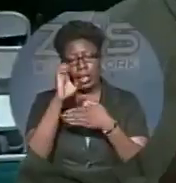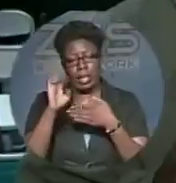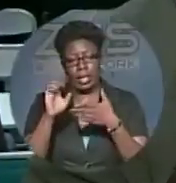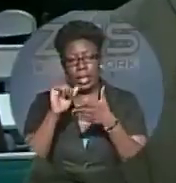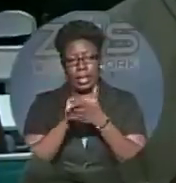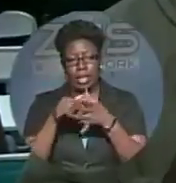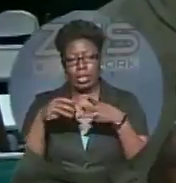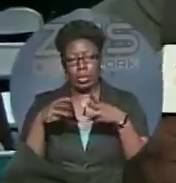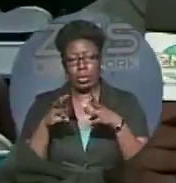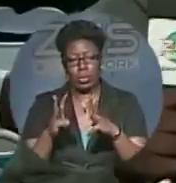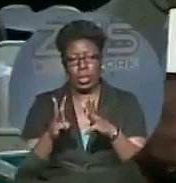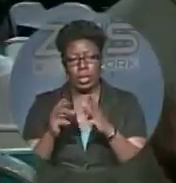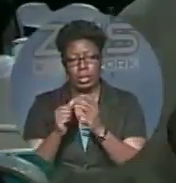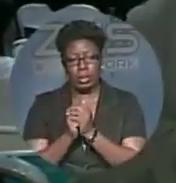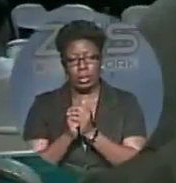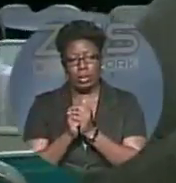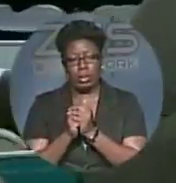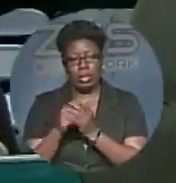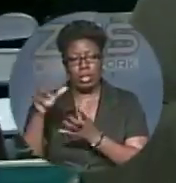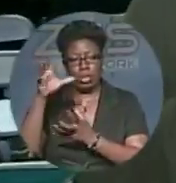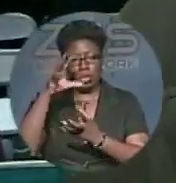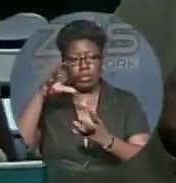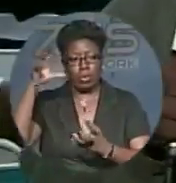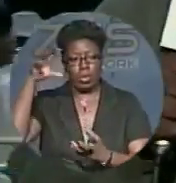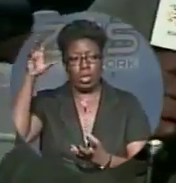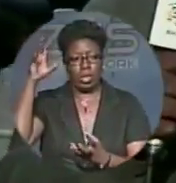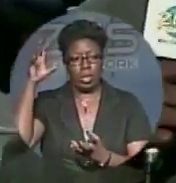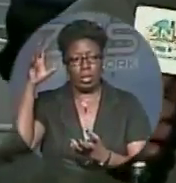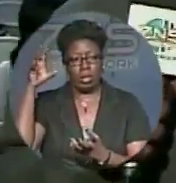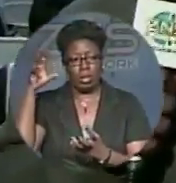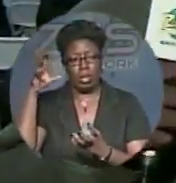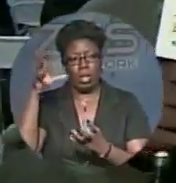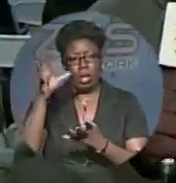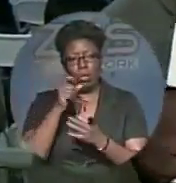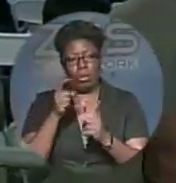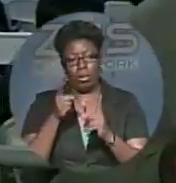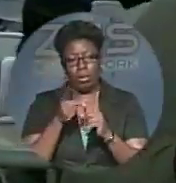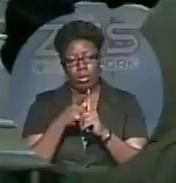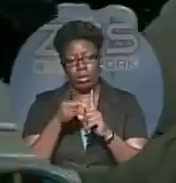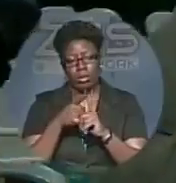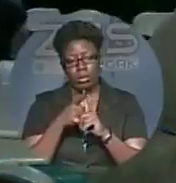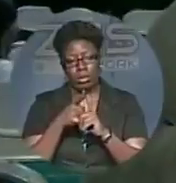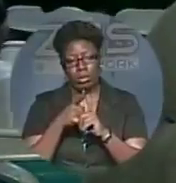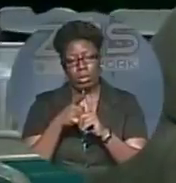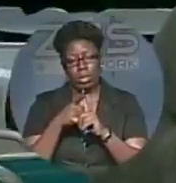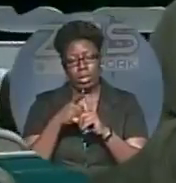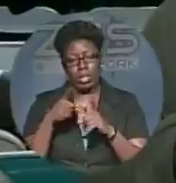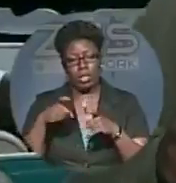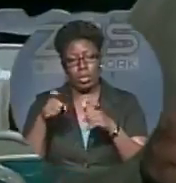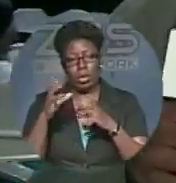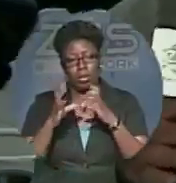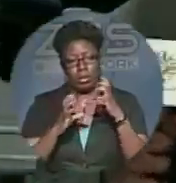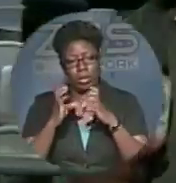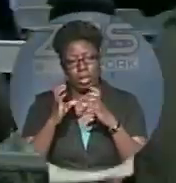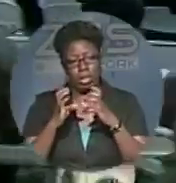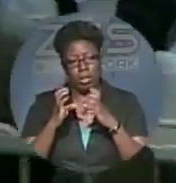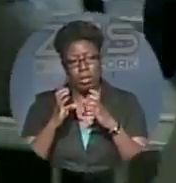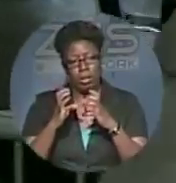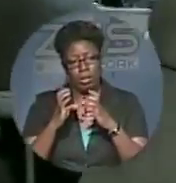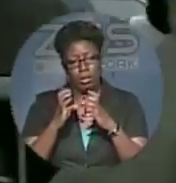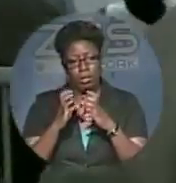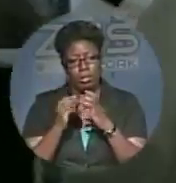It went totally different. So Smokey Ronald Martin, I still want to challenge you to step up. You know, as we say in the Tiger Dragon